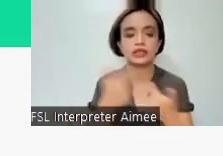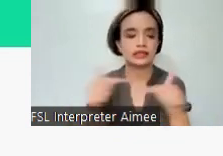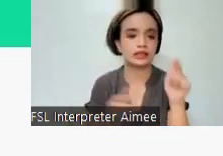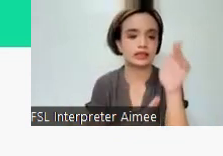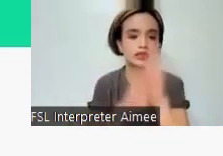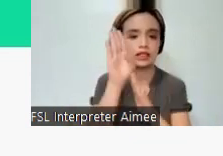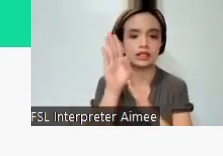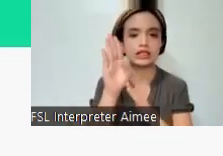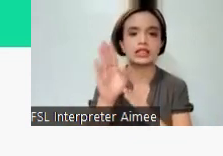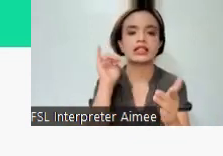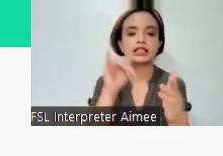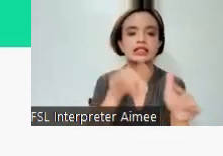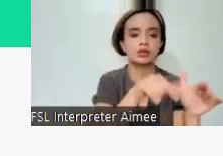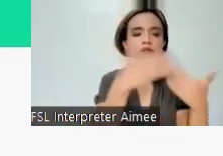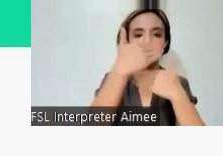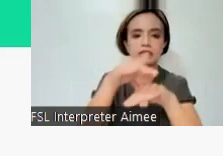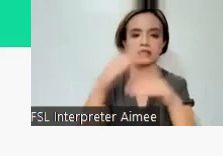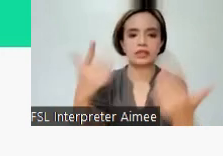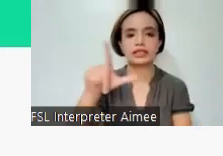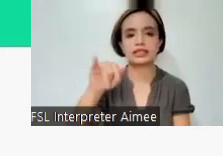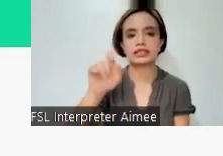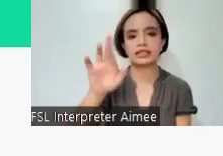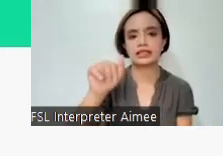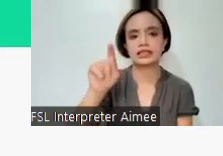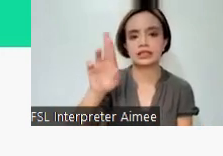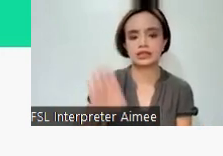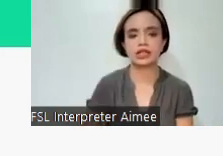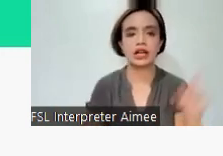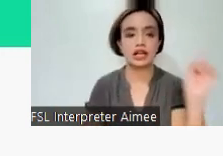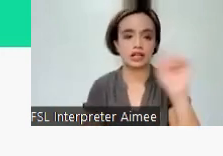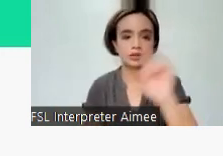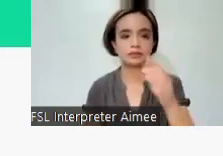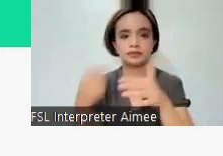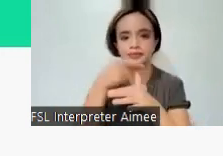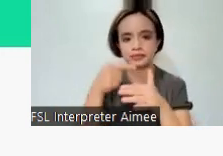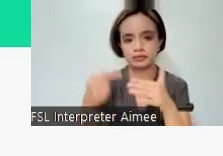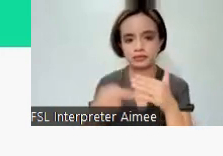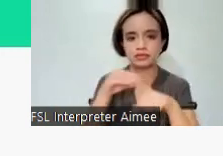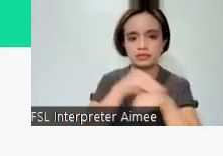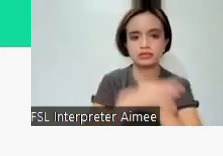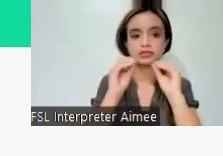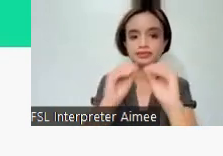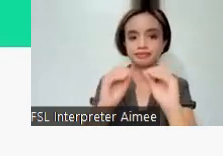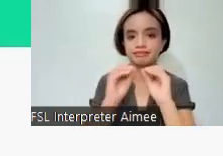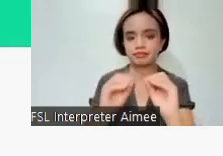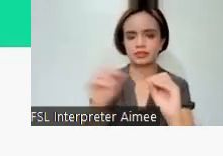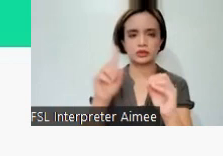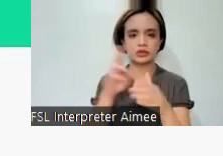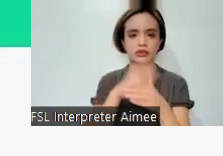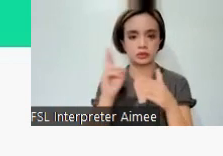development are limited in the literature. What are some of the implications for teaching of the results of